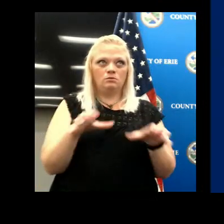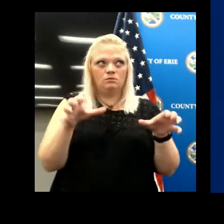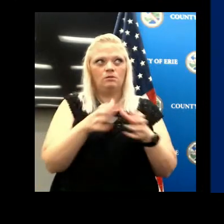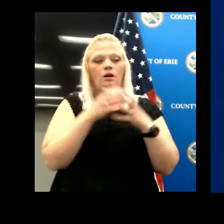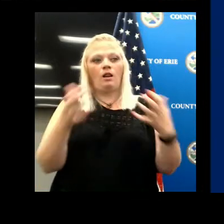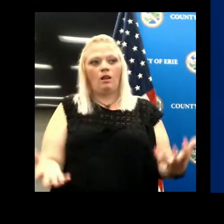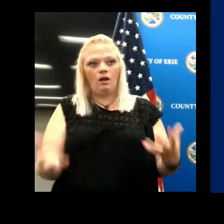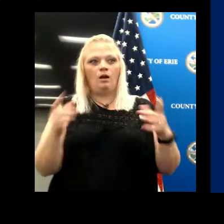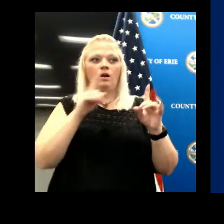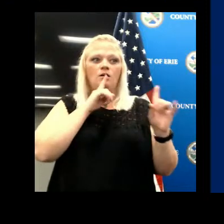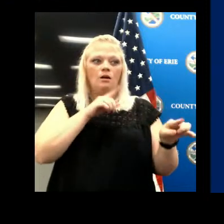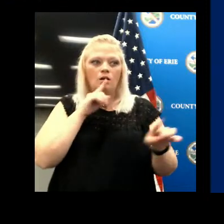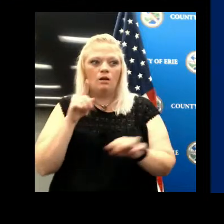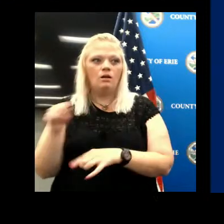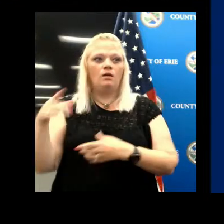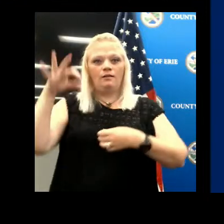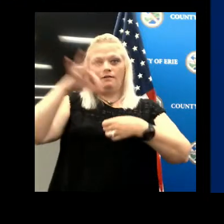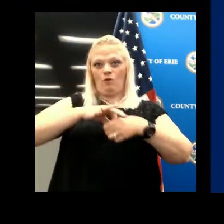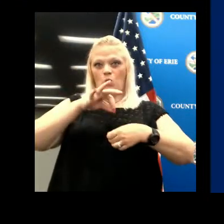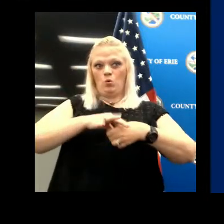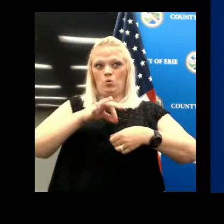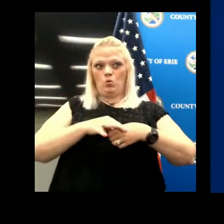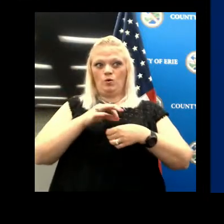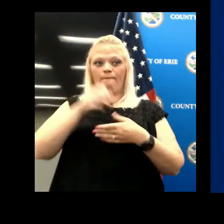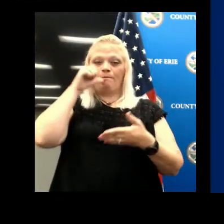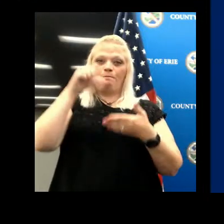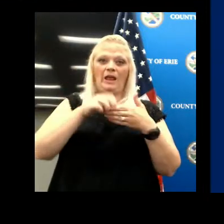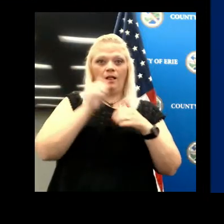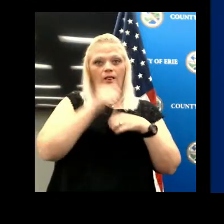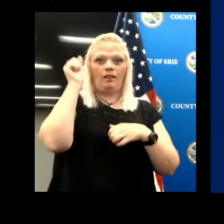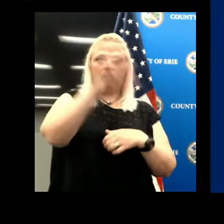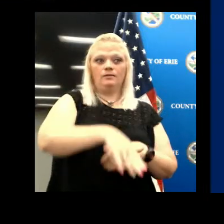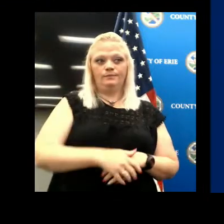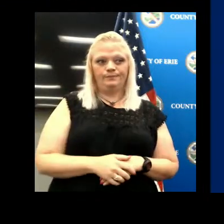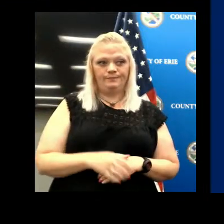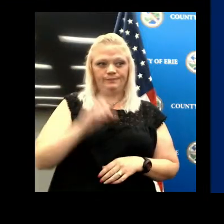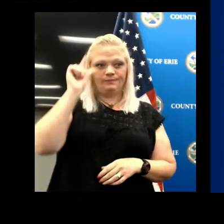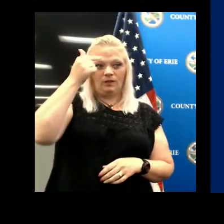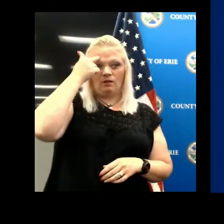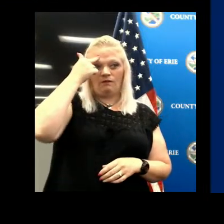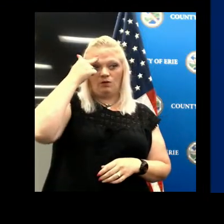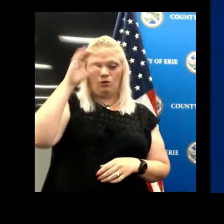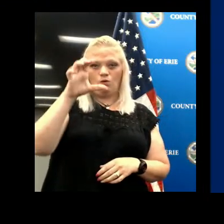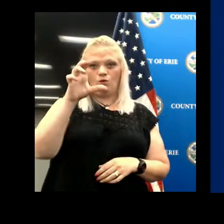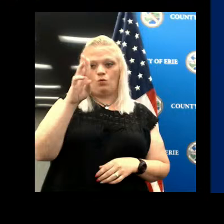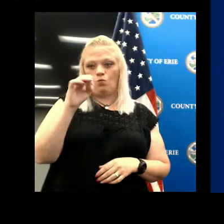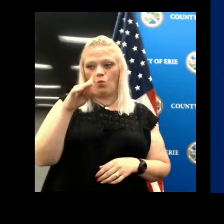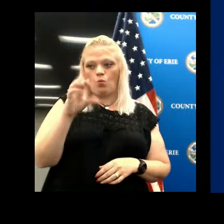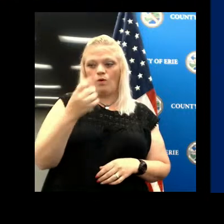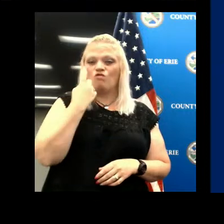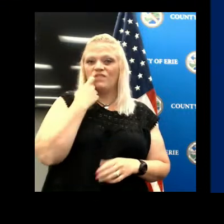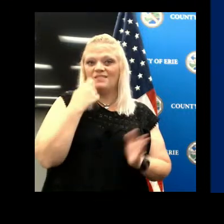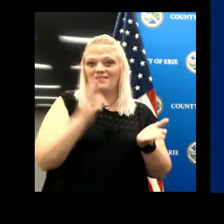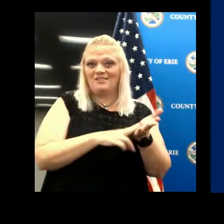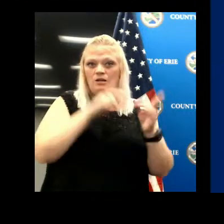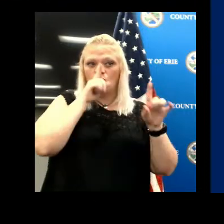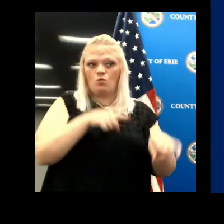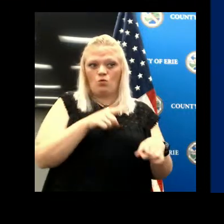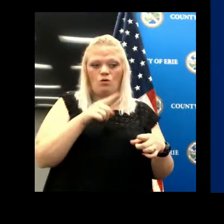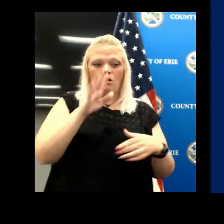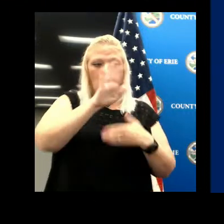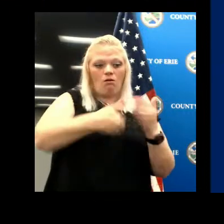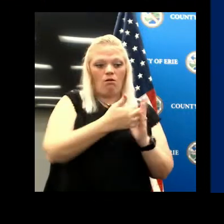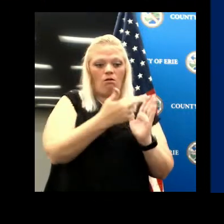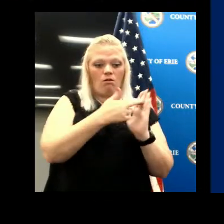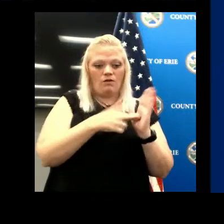talk about. Voting update, mail-in ballots. Governor Cuomo, of course, recently signed an order that all